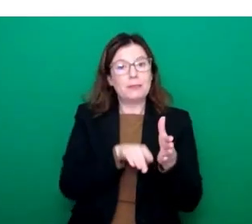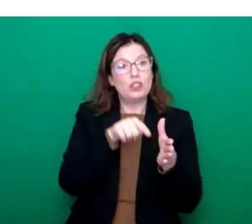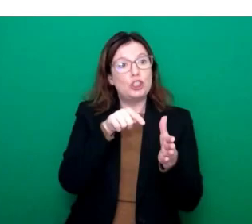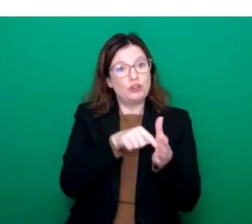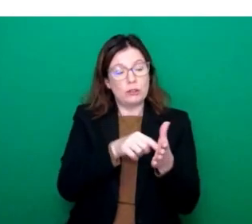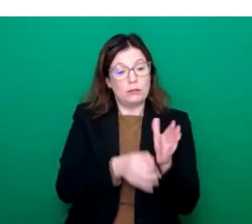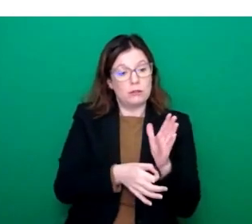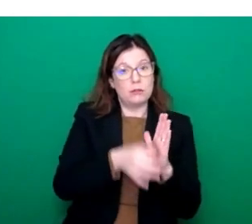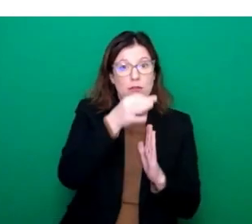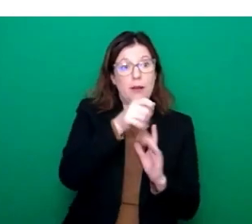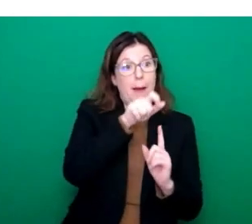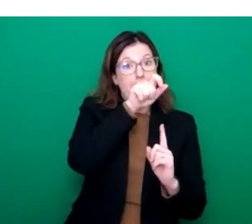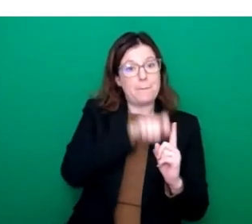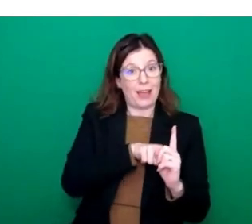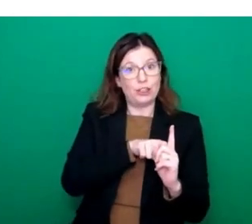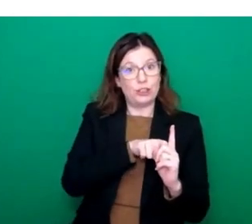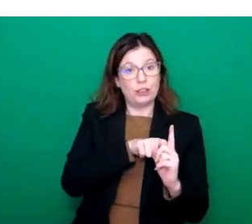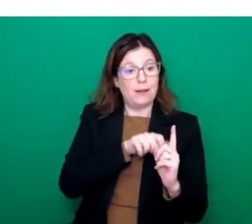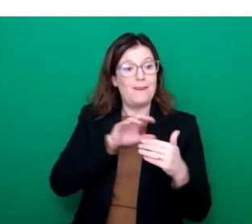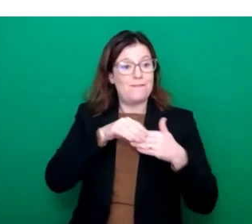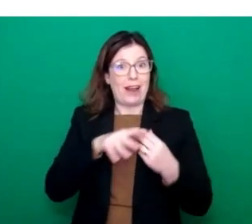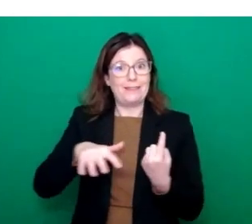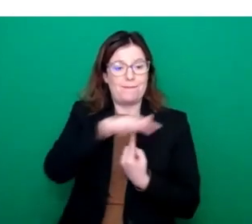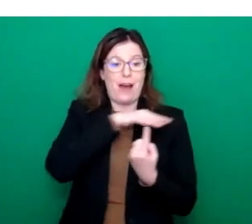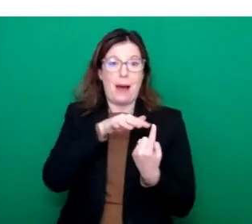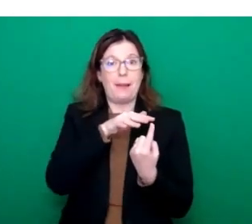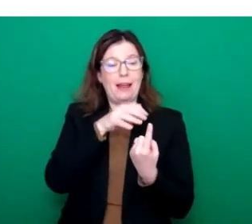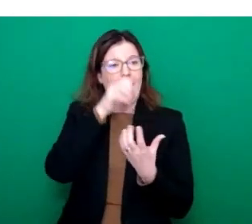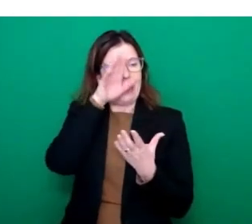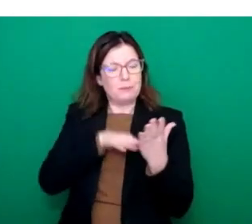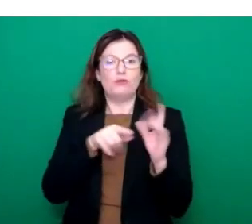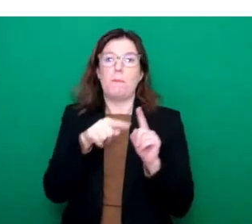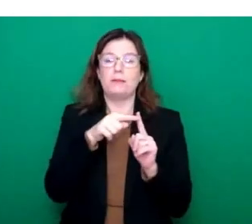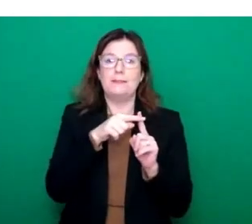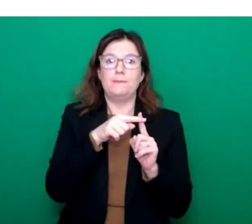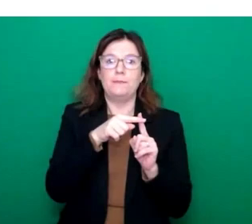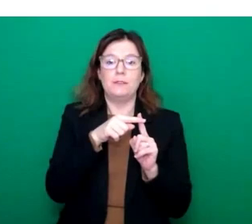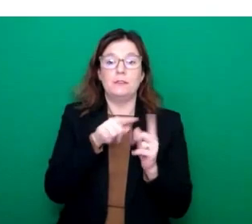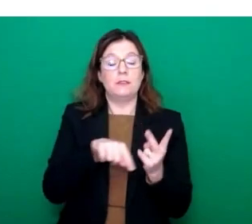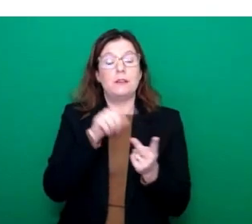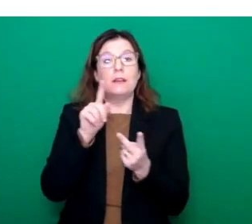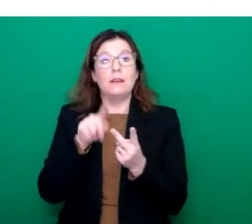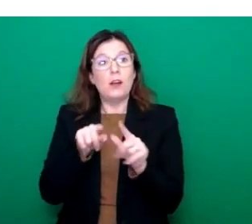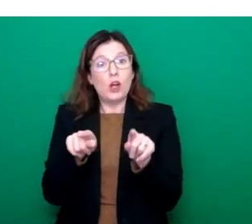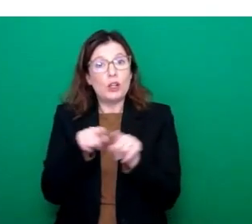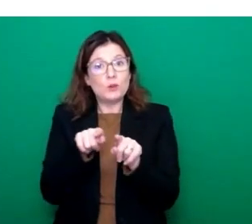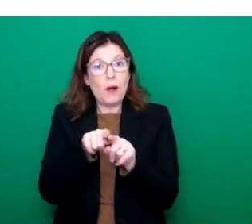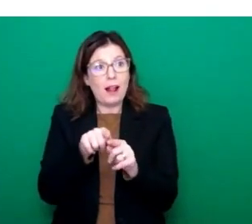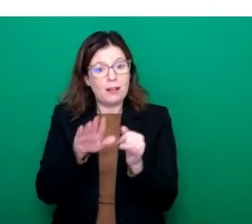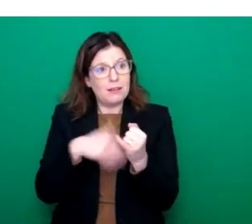the patient and the friends and family around that patient, and also to achieve better outcomes.